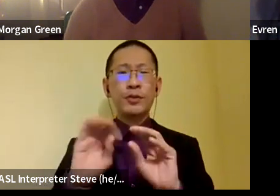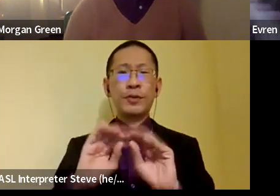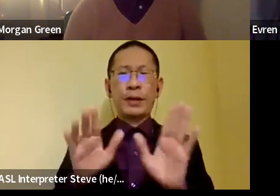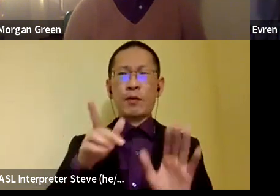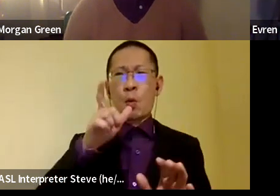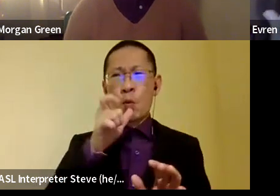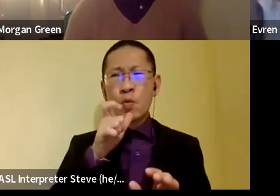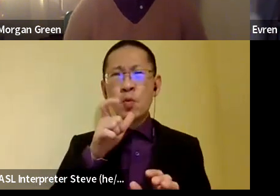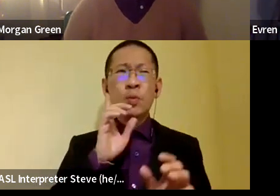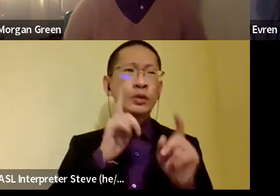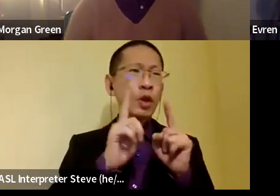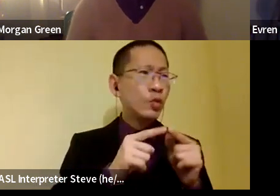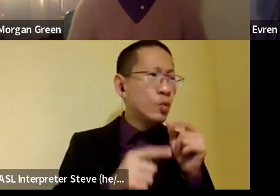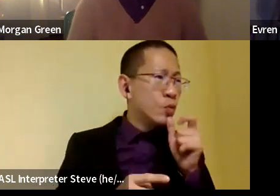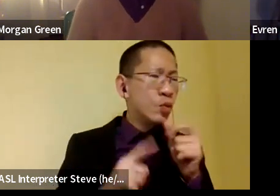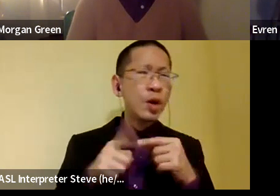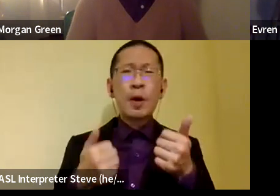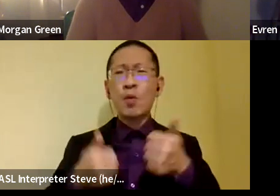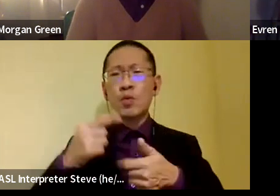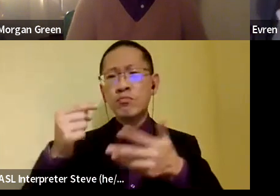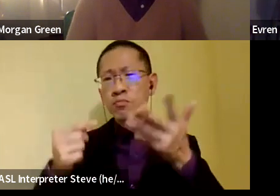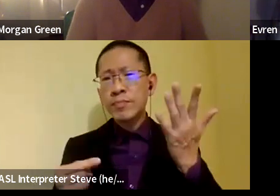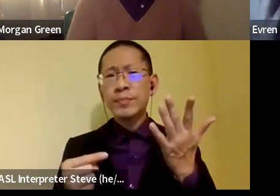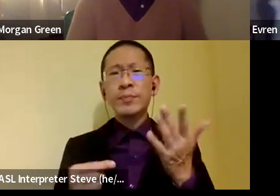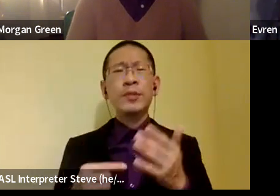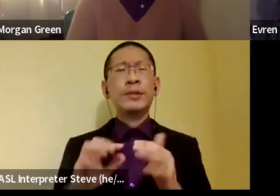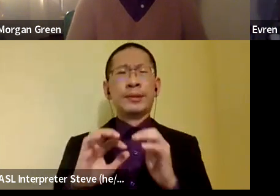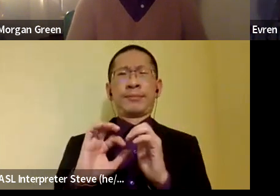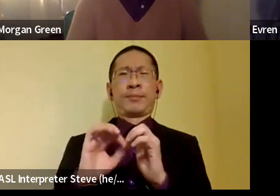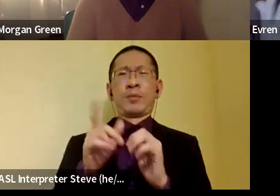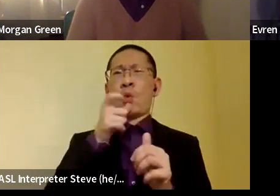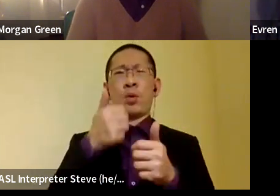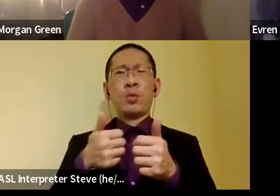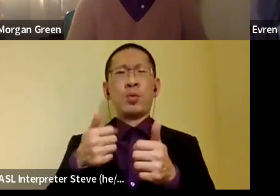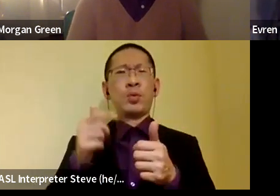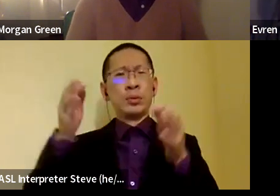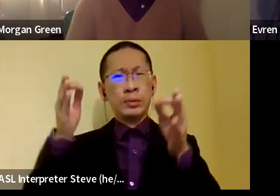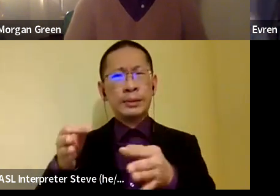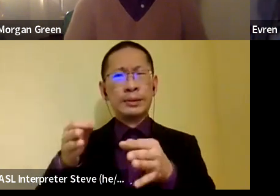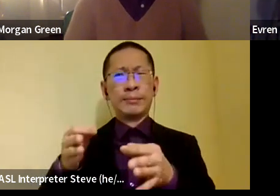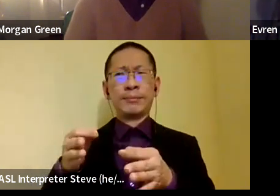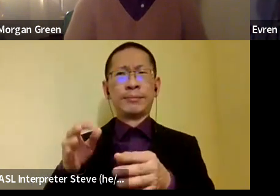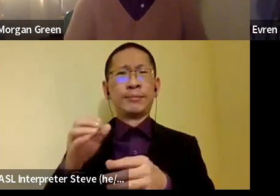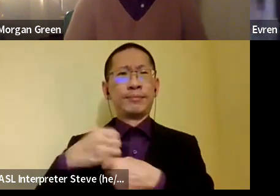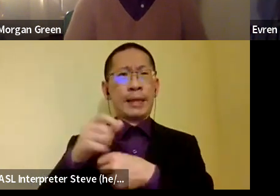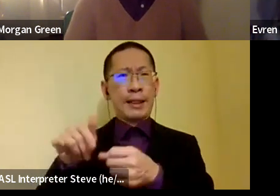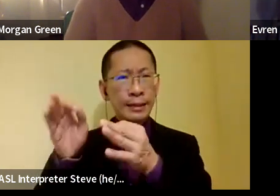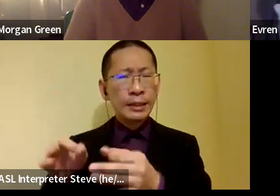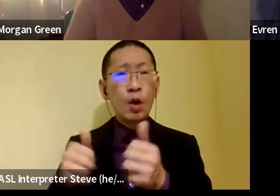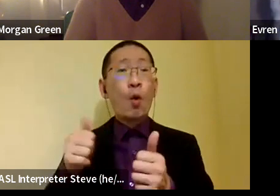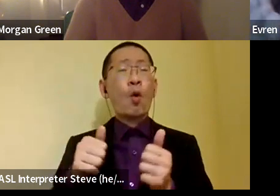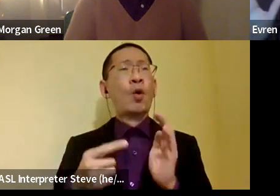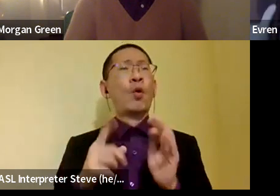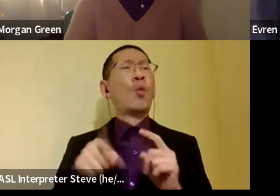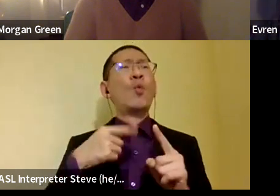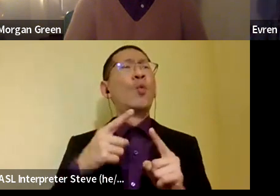who's talking to whom about what and in what ways, who is the decision maker in what way, or when are the moments where it is a